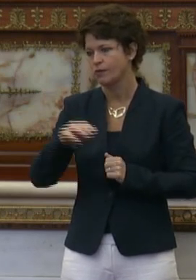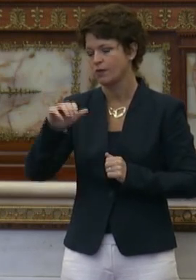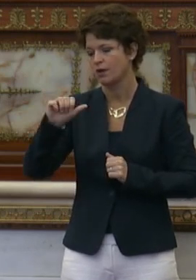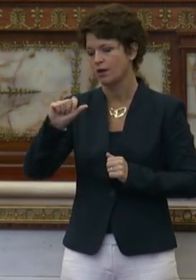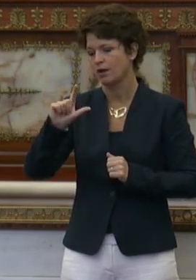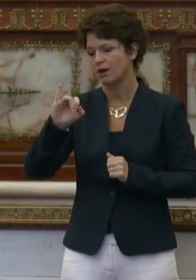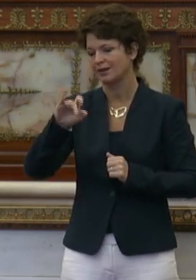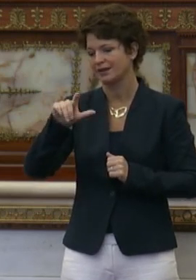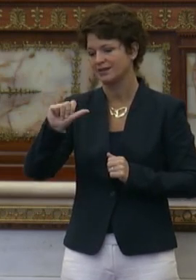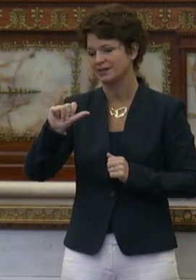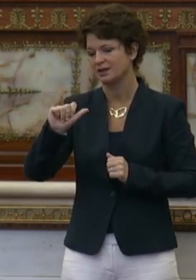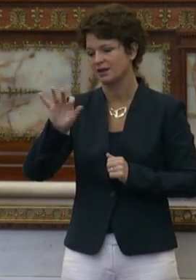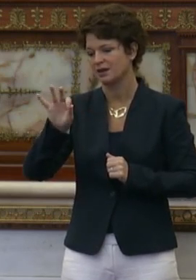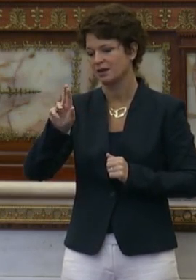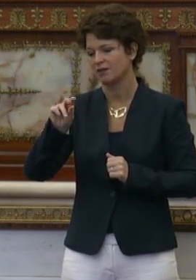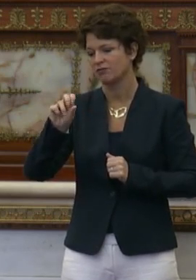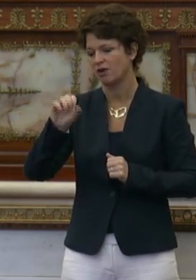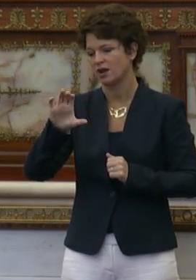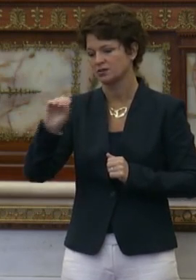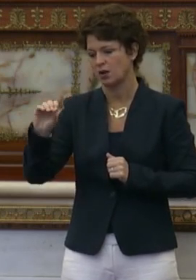Alicia Frosto.